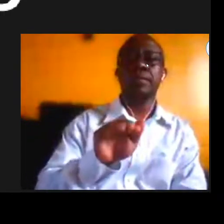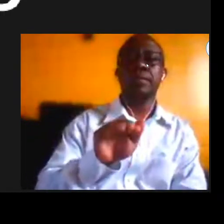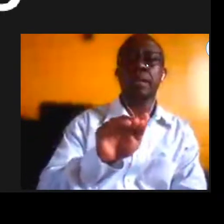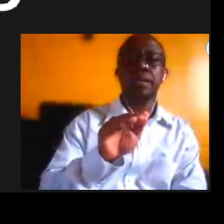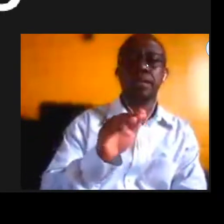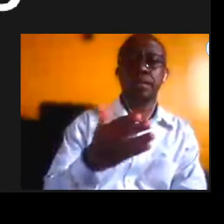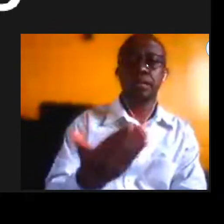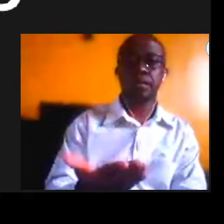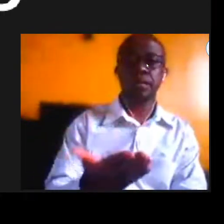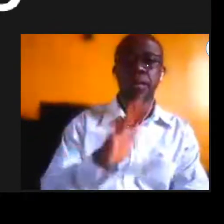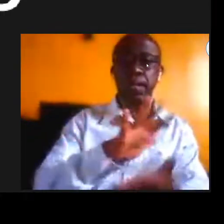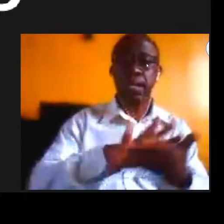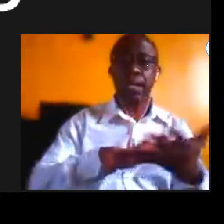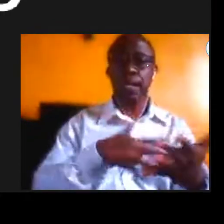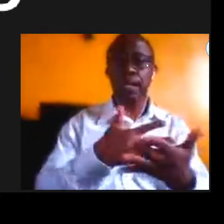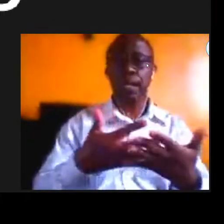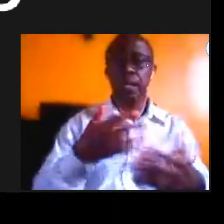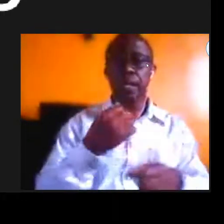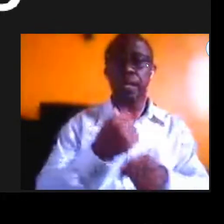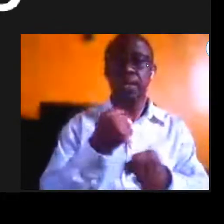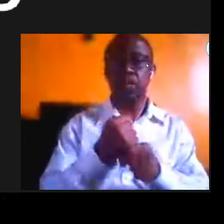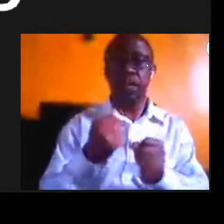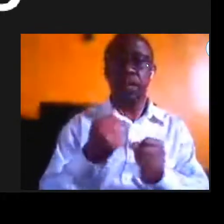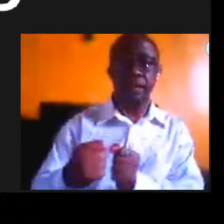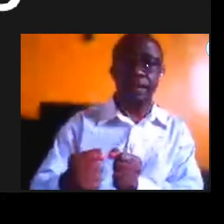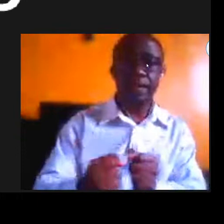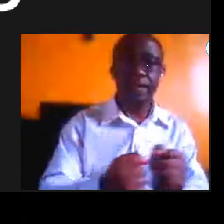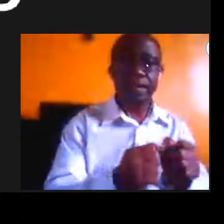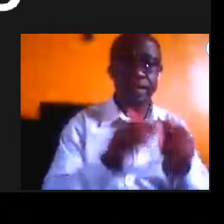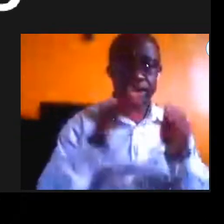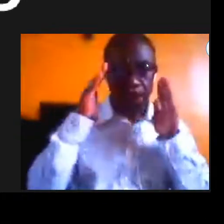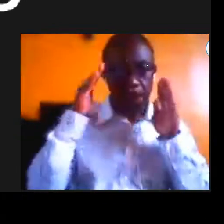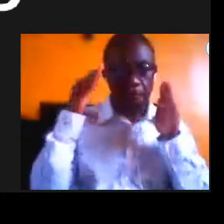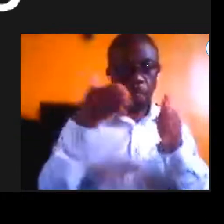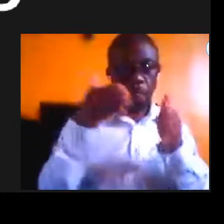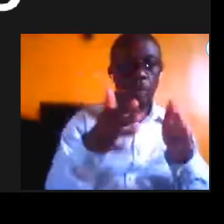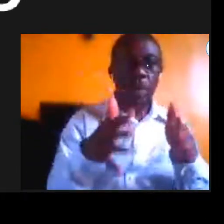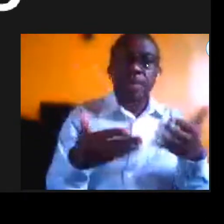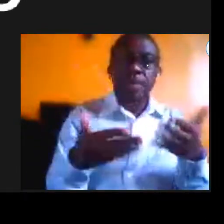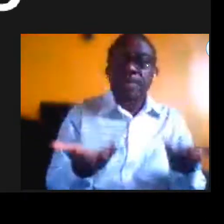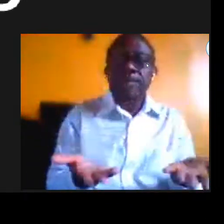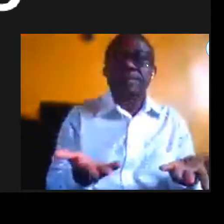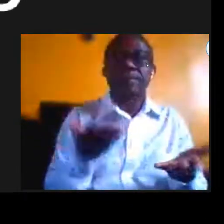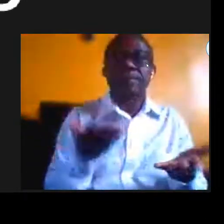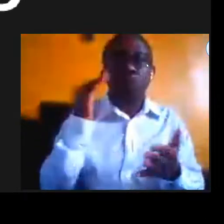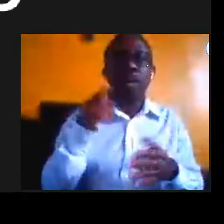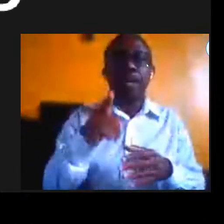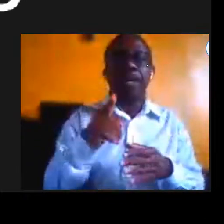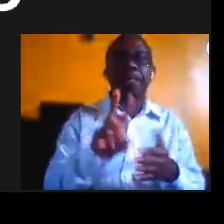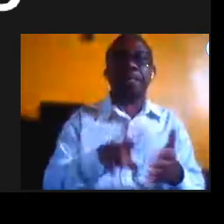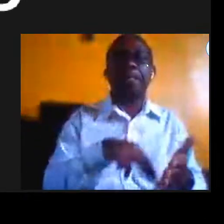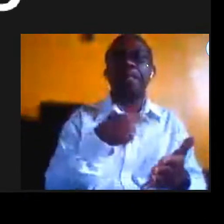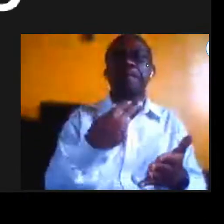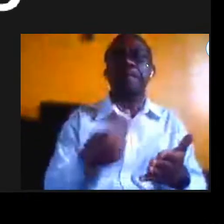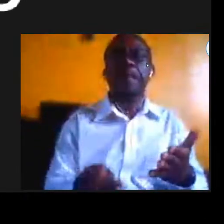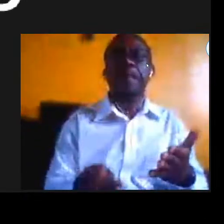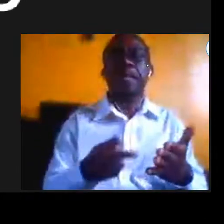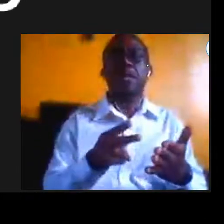about the network strategic. What is the network strategic focus? He has failed a number of times to access the strategic plan